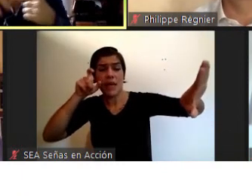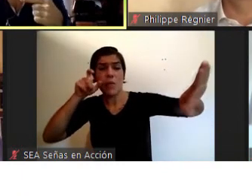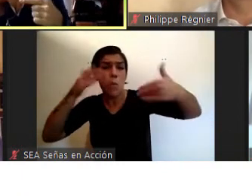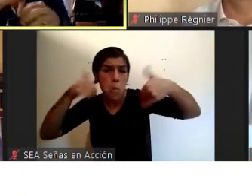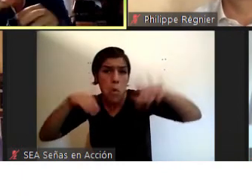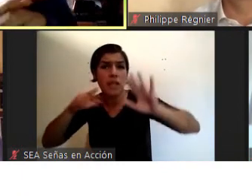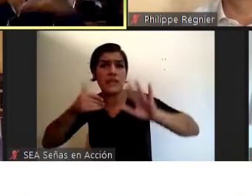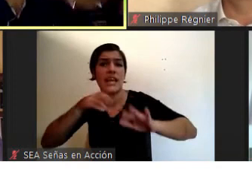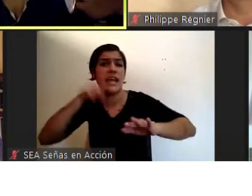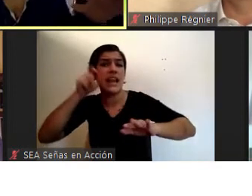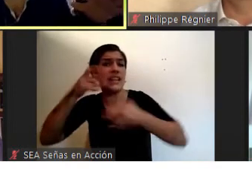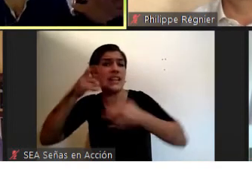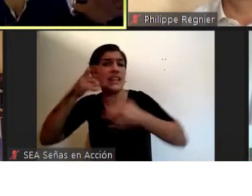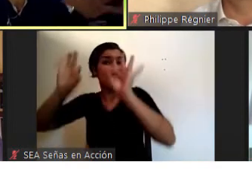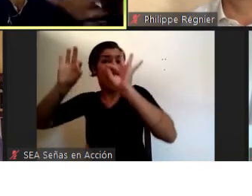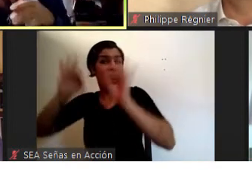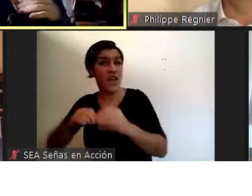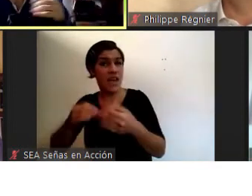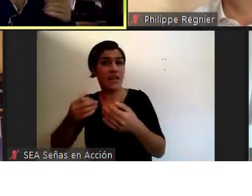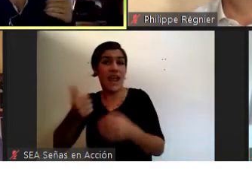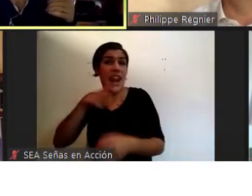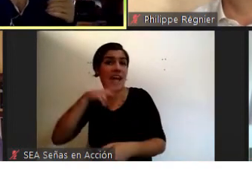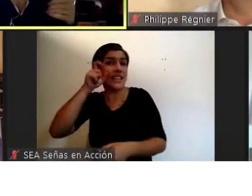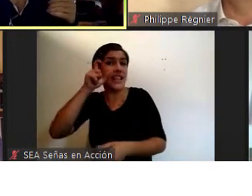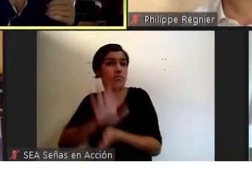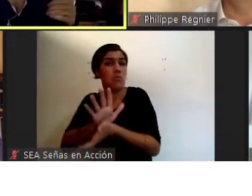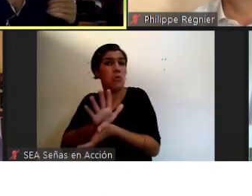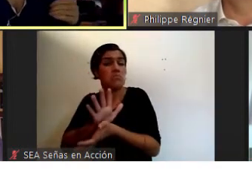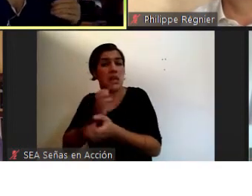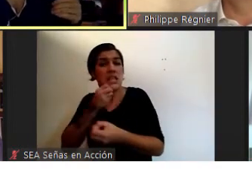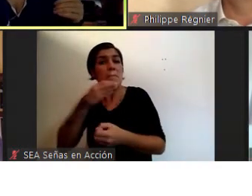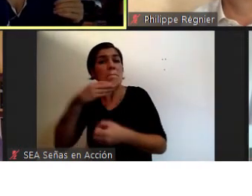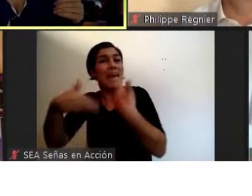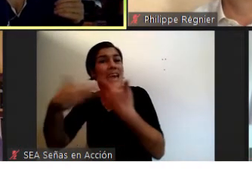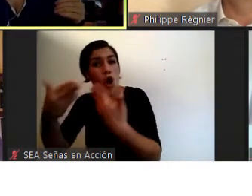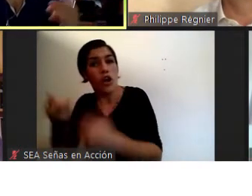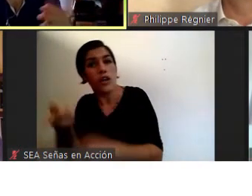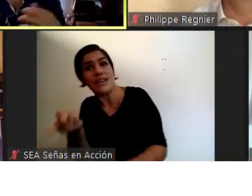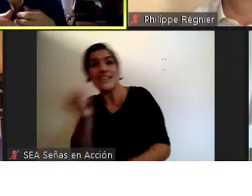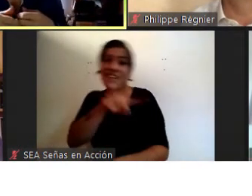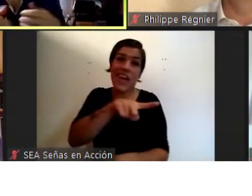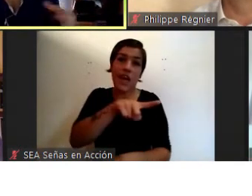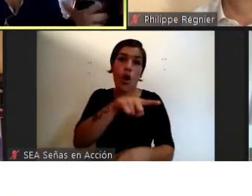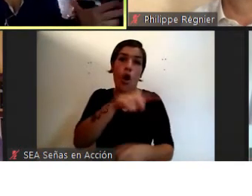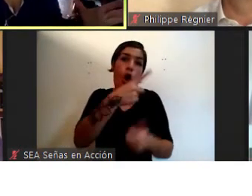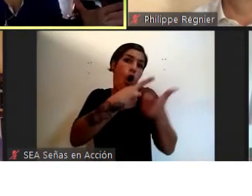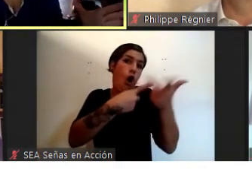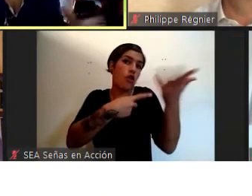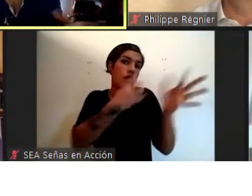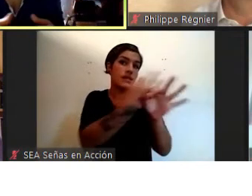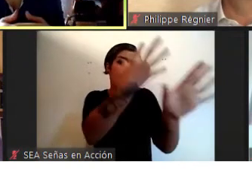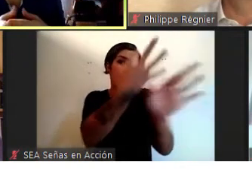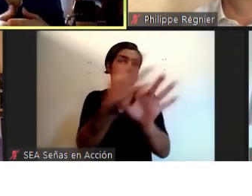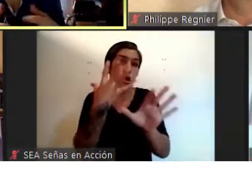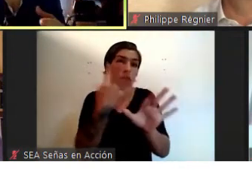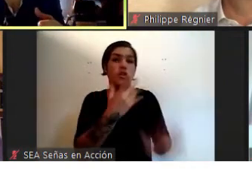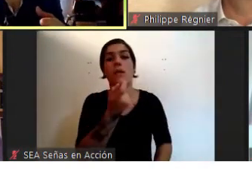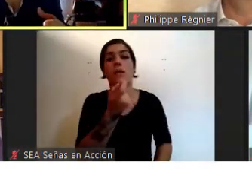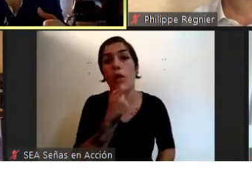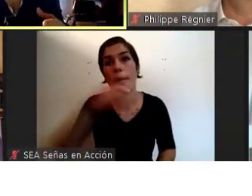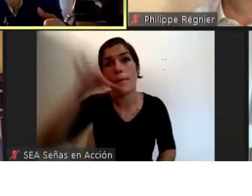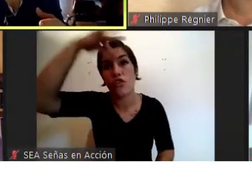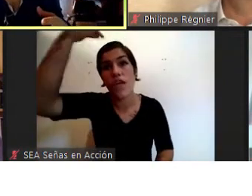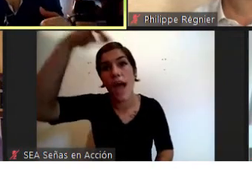or could benefit from the total disgrace that other disciplines have. Let's think